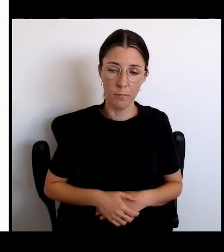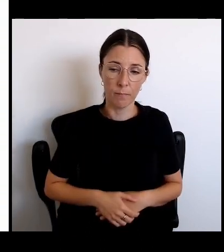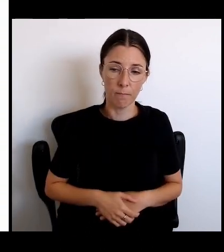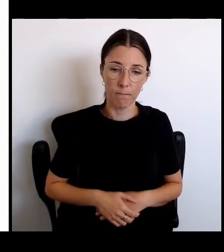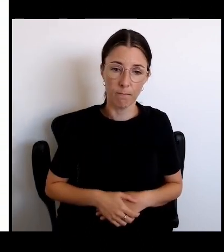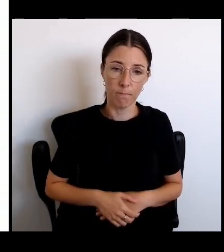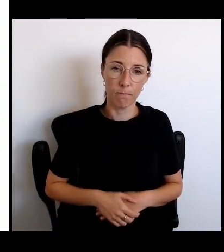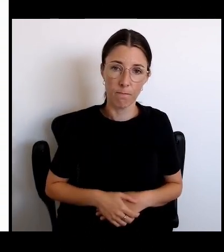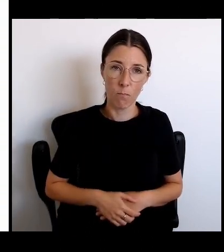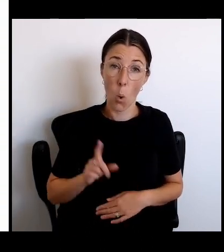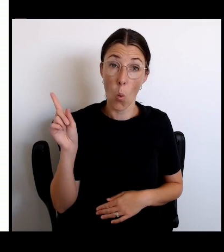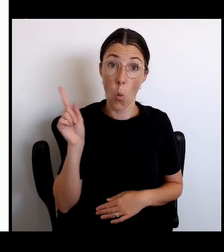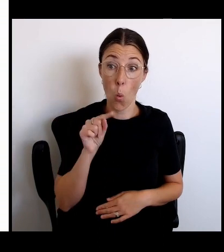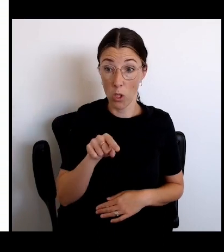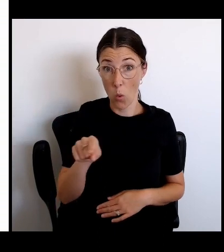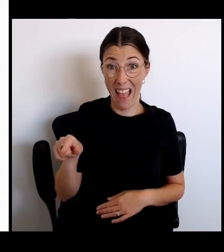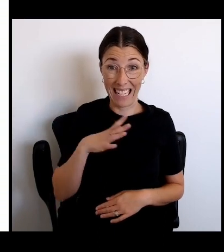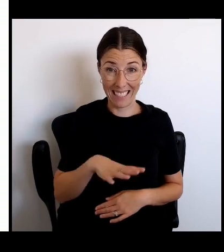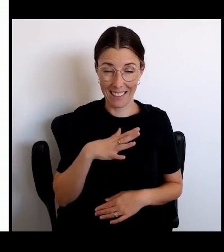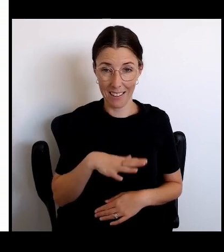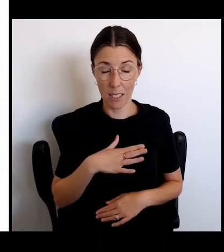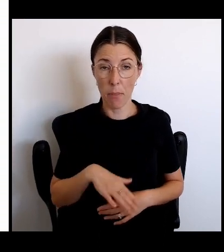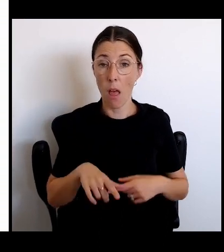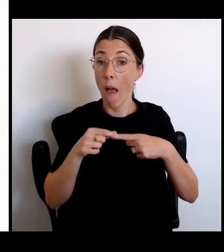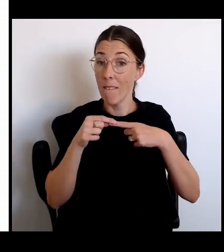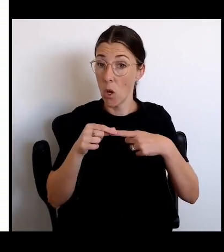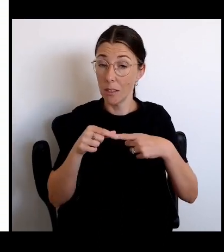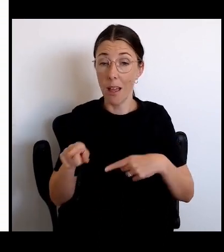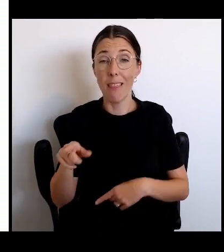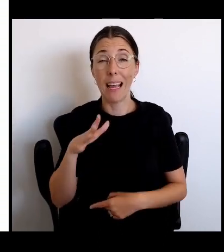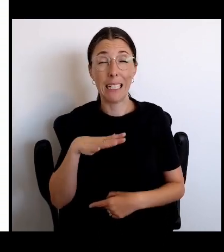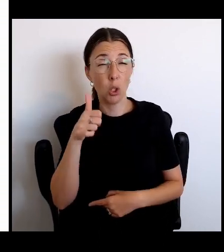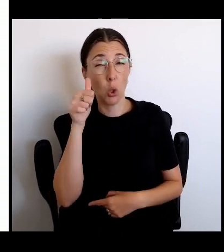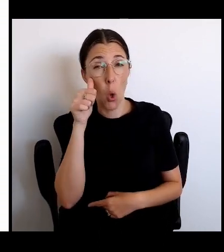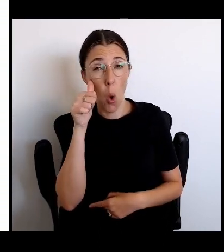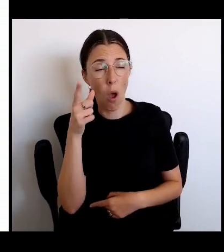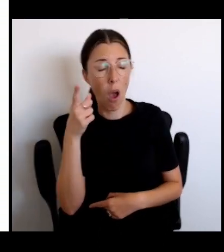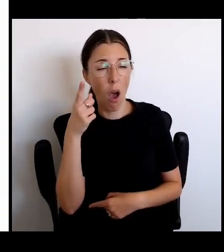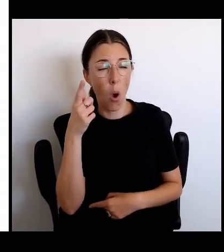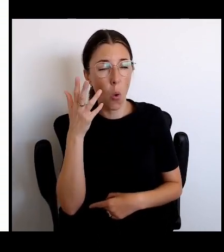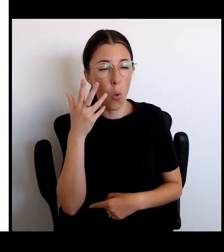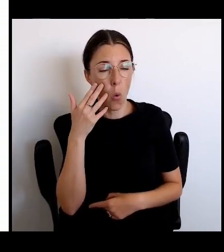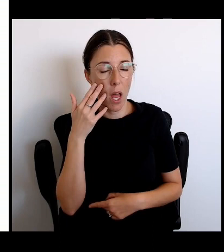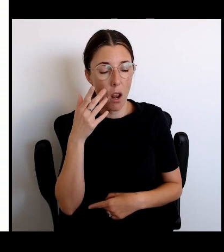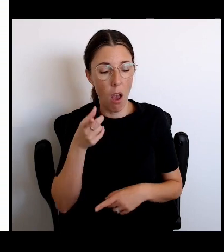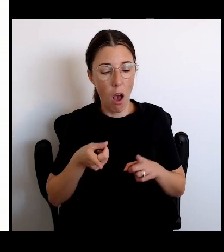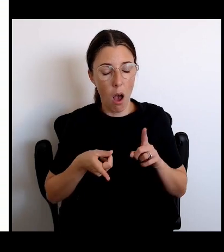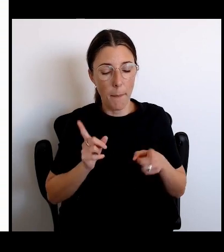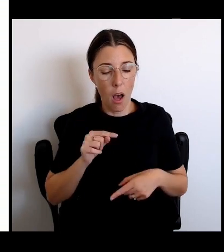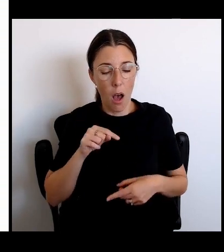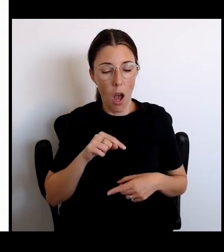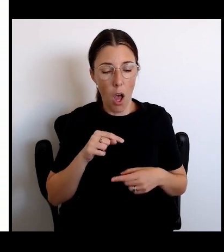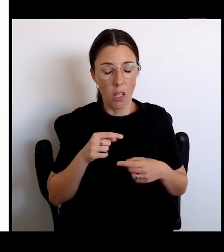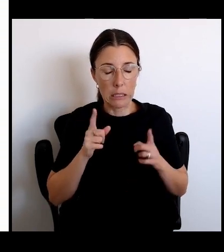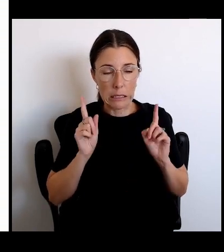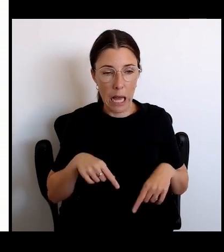So what do they need? They need, first of all, to know how to spot the early signs of addiction and really to challenge the view